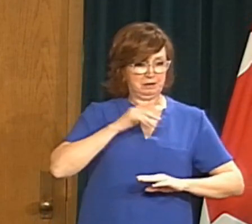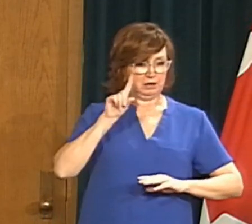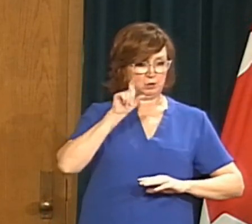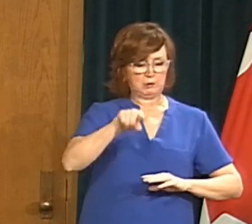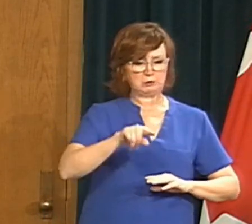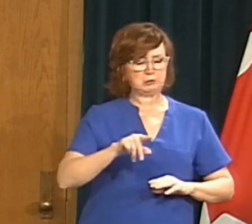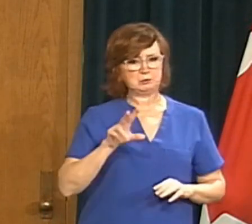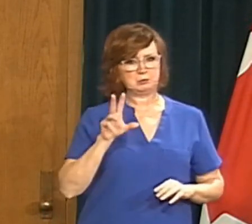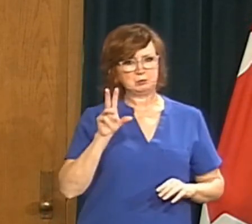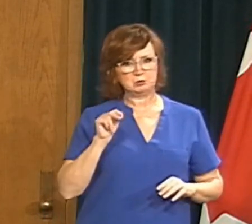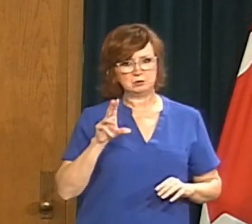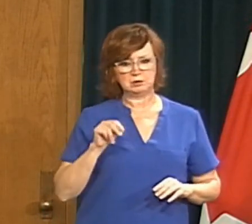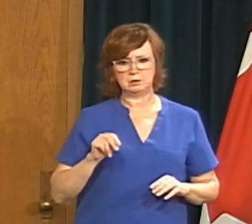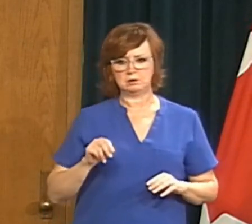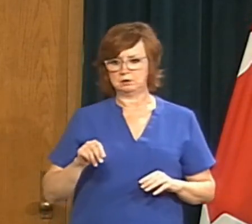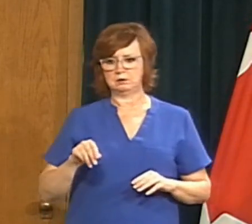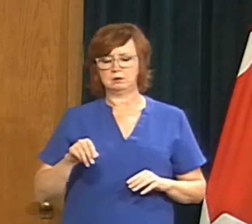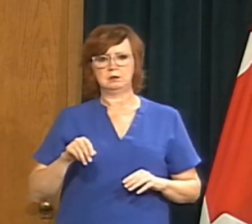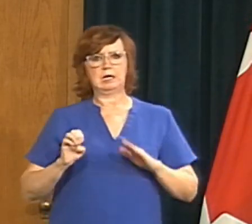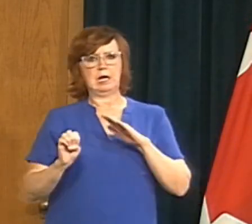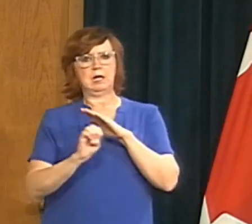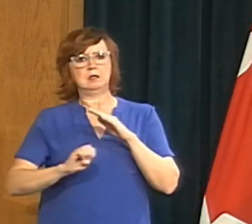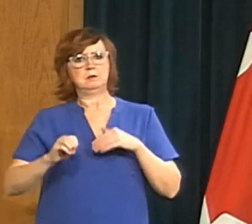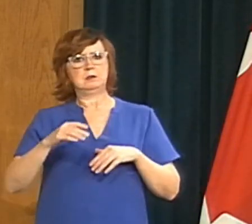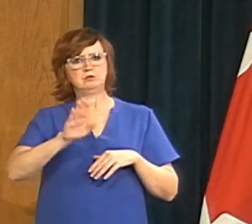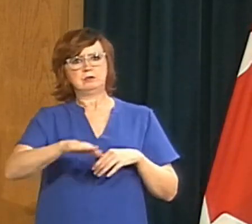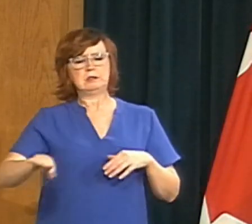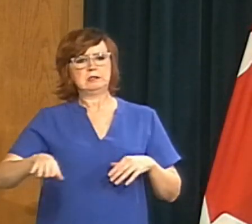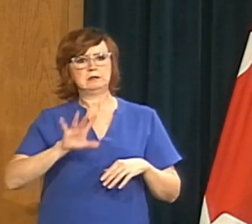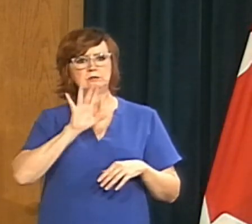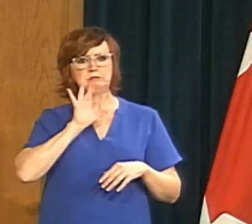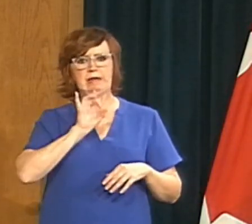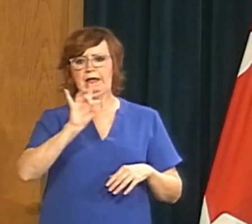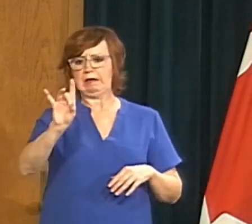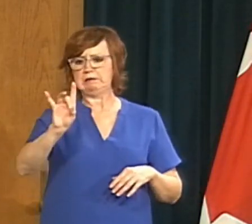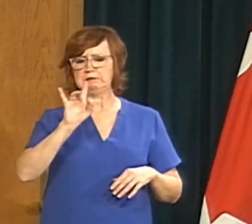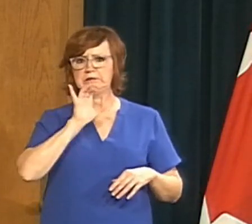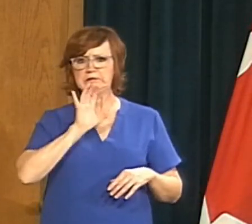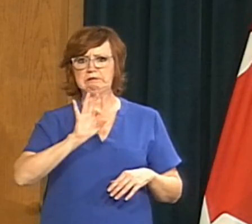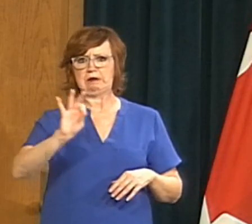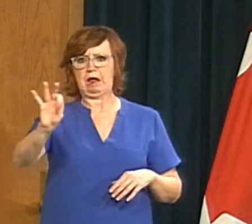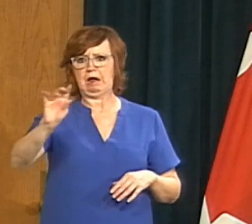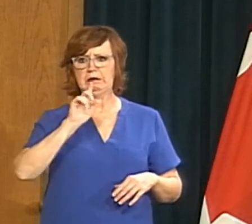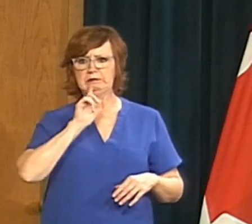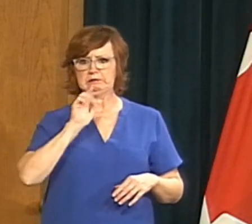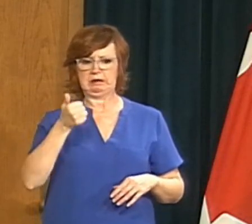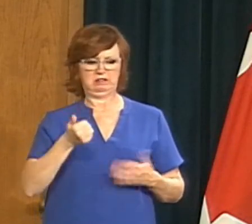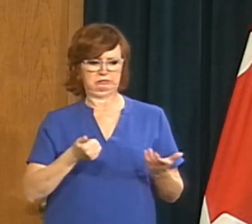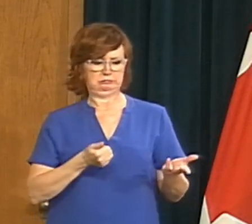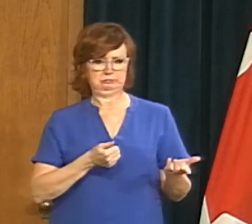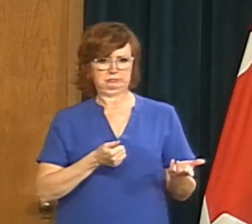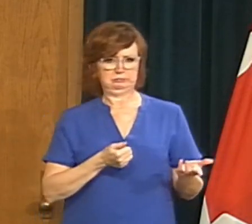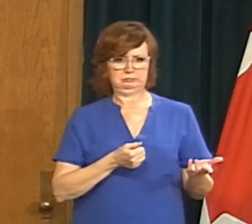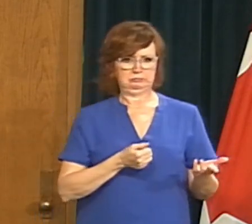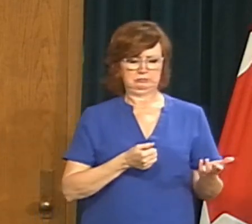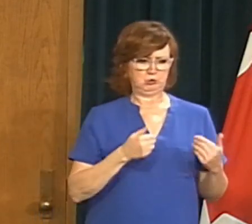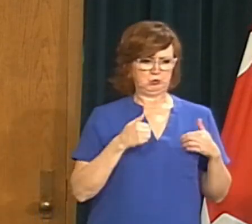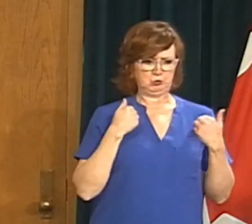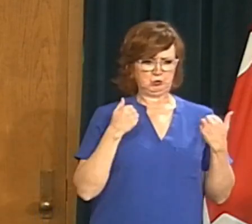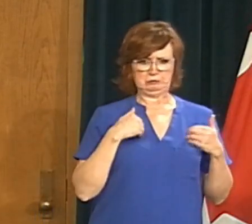age school children who, many of whom are trying to learn from a distance and